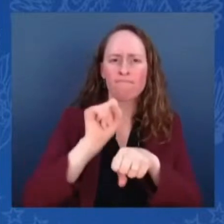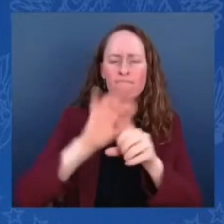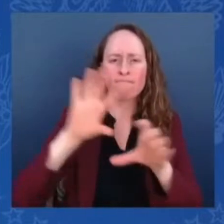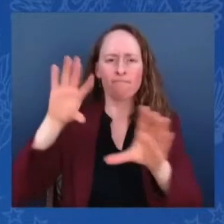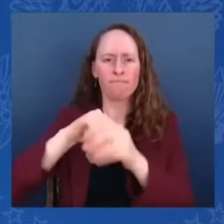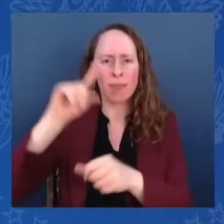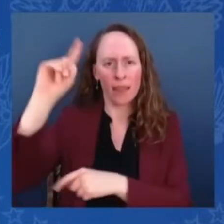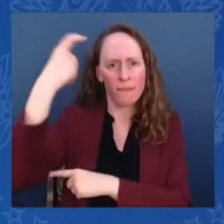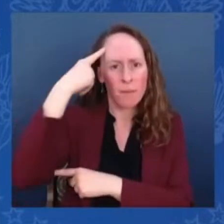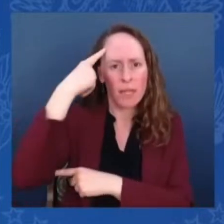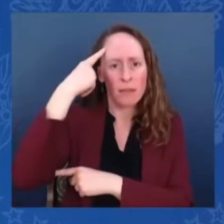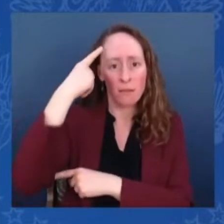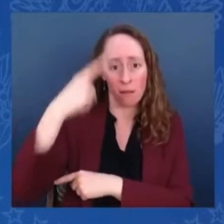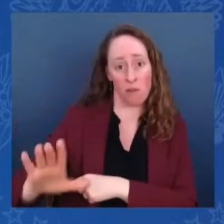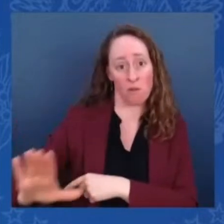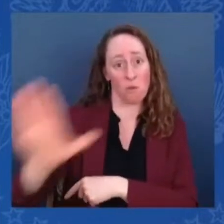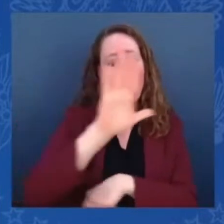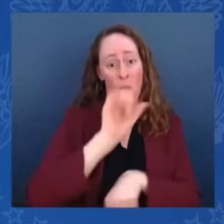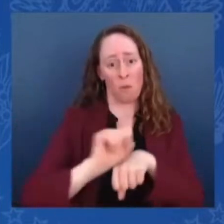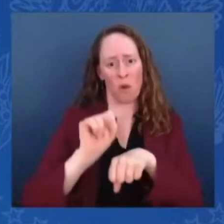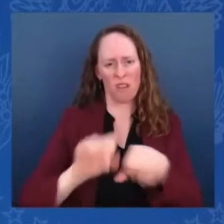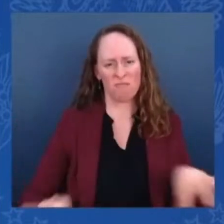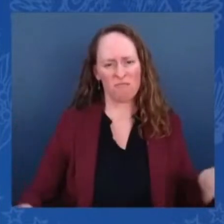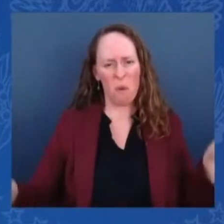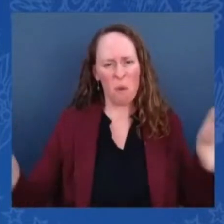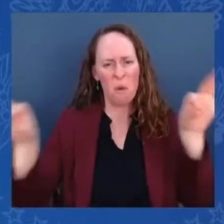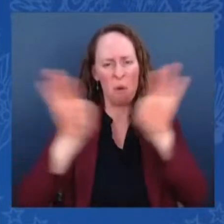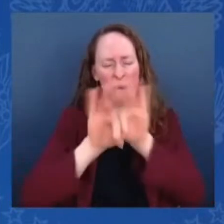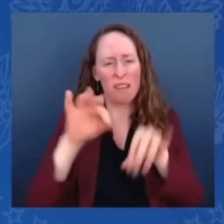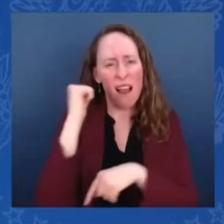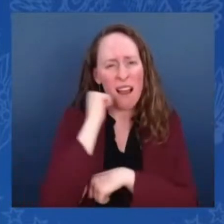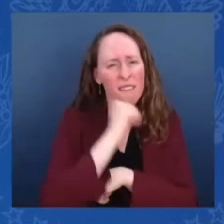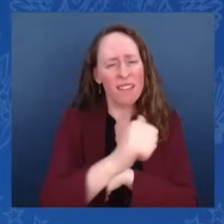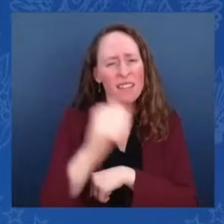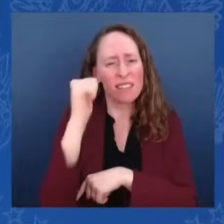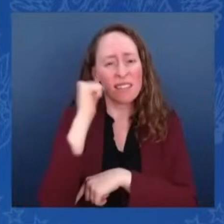it. That daily work has become nightly work,